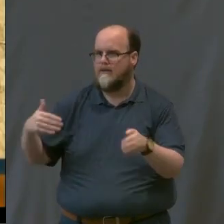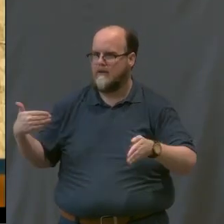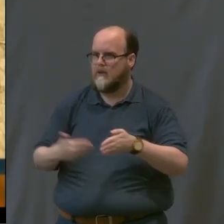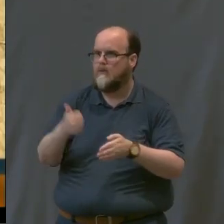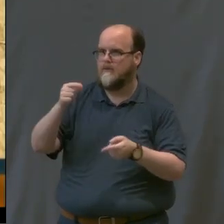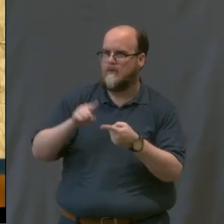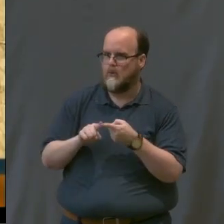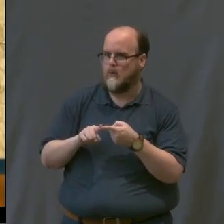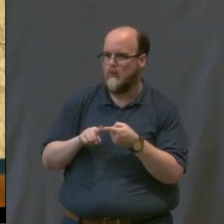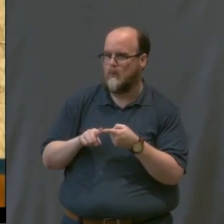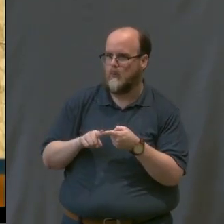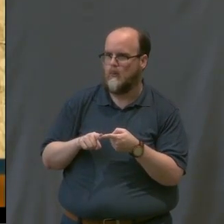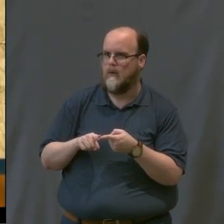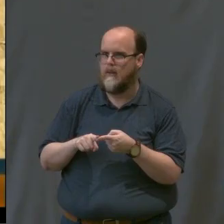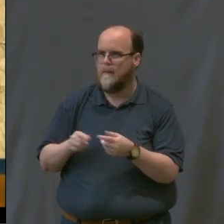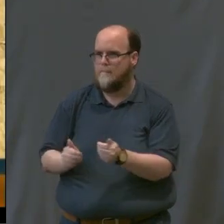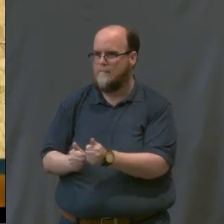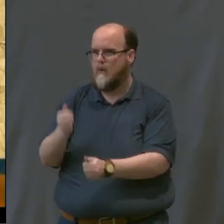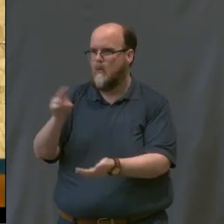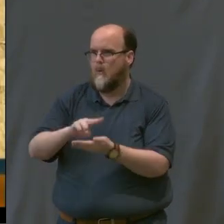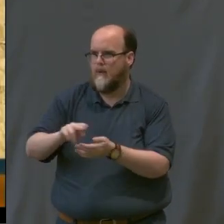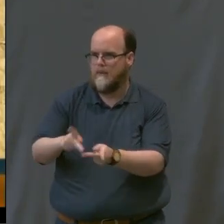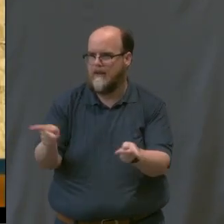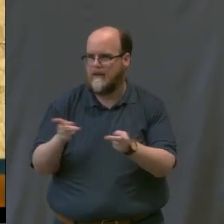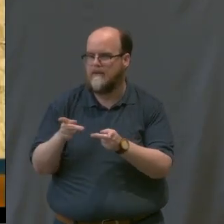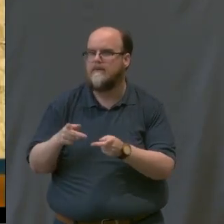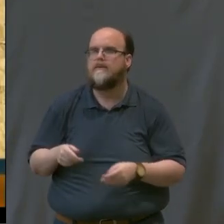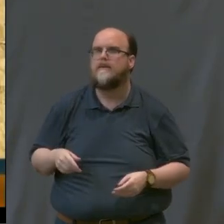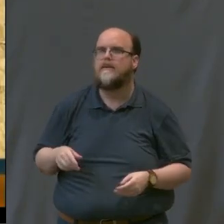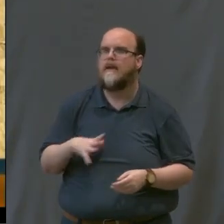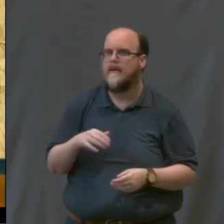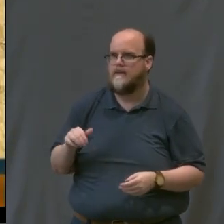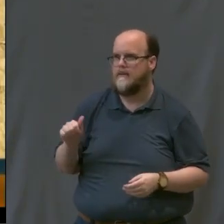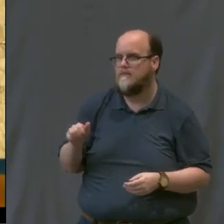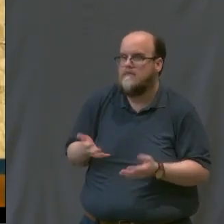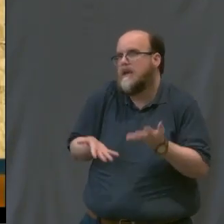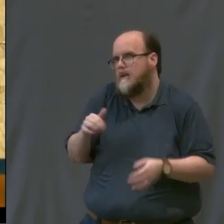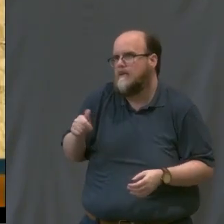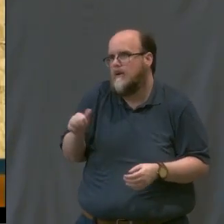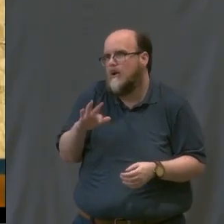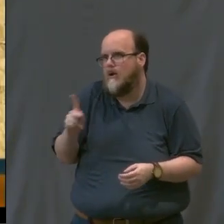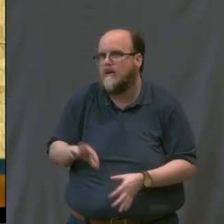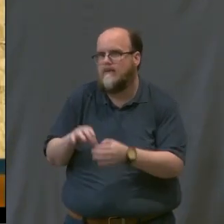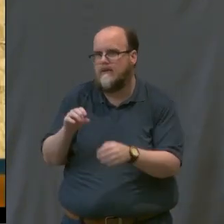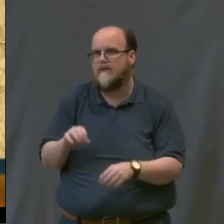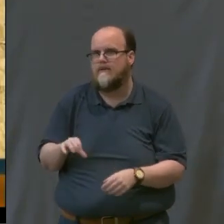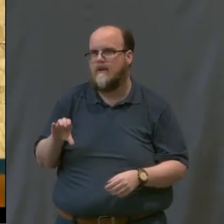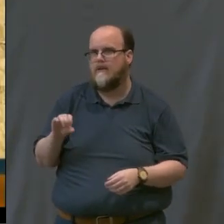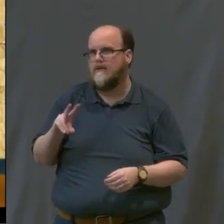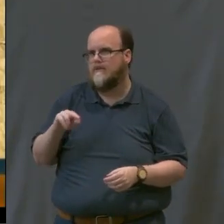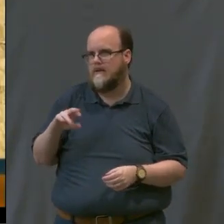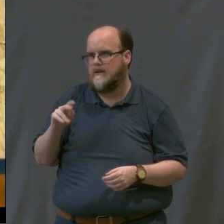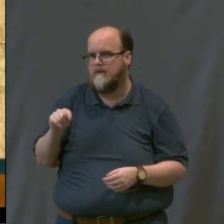to the most holy place and thus the Ark of the Covenant back when the temple